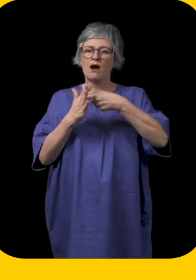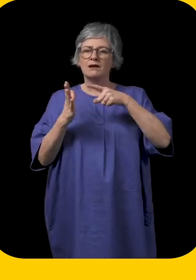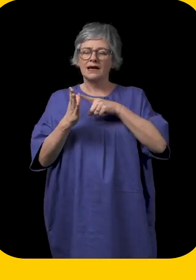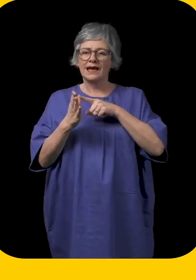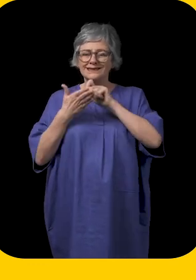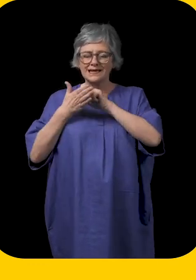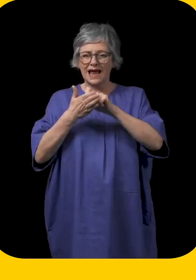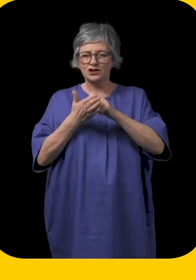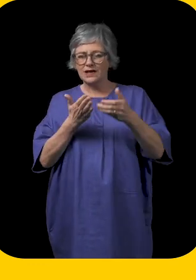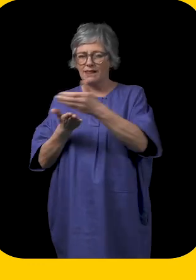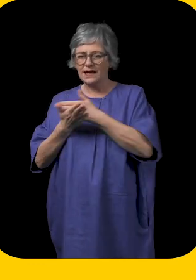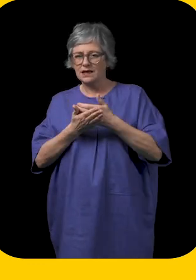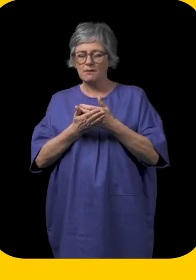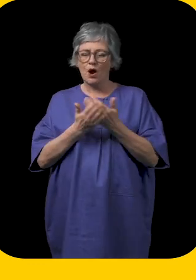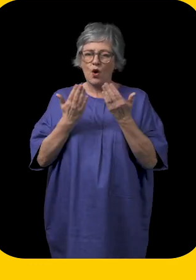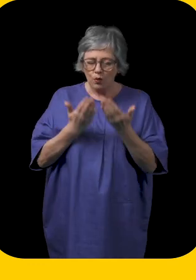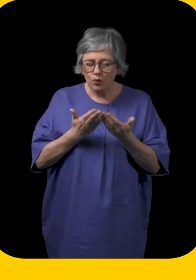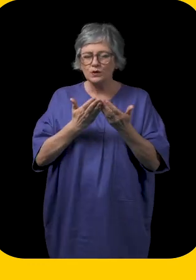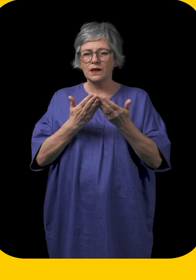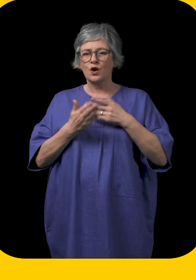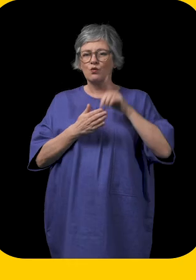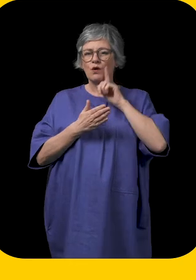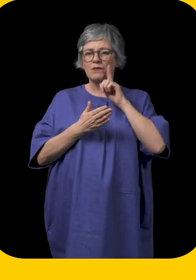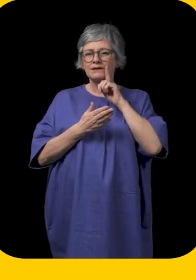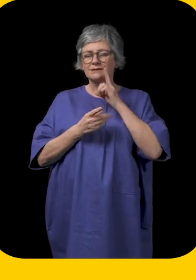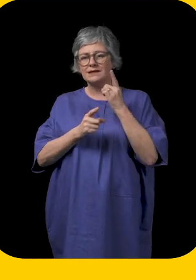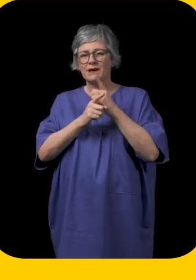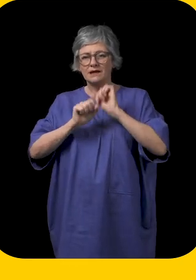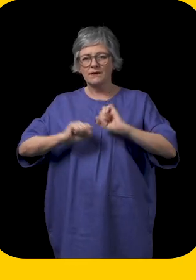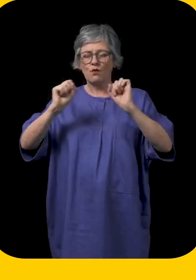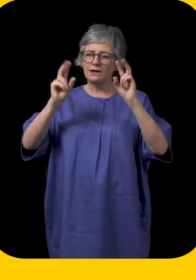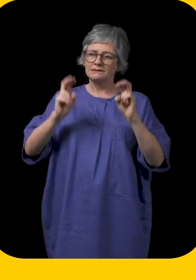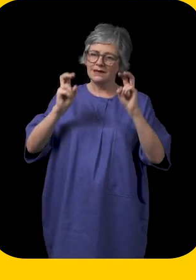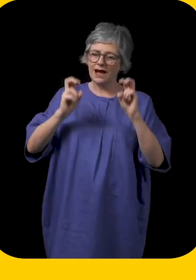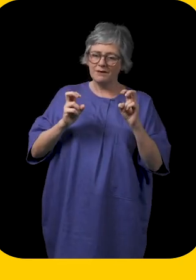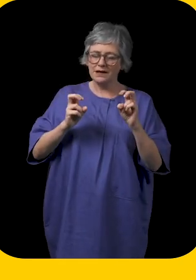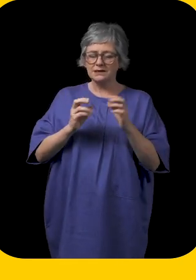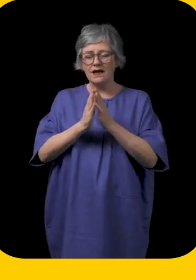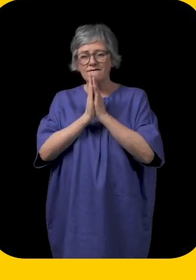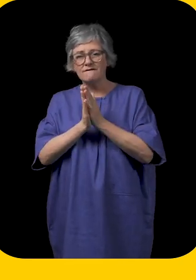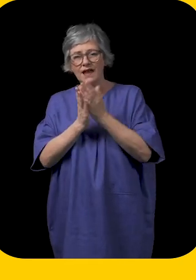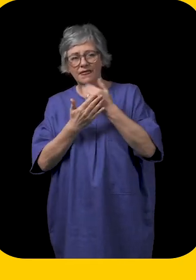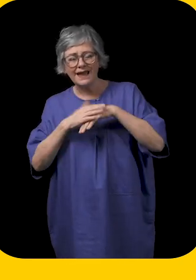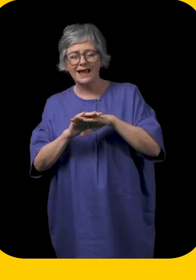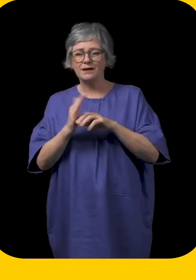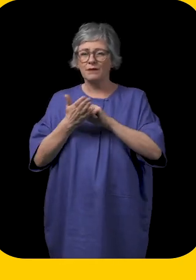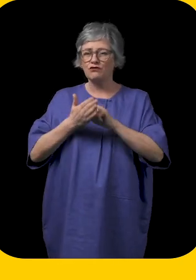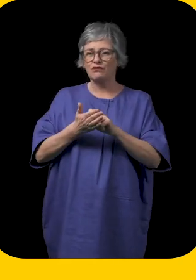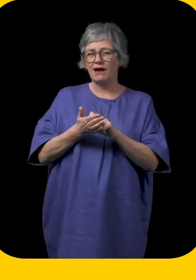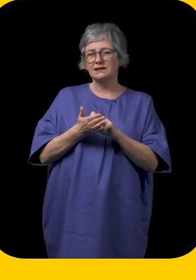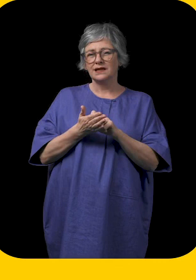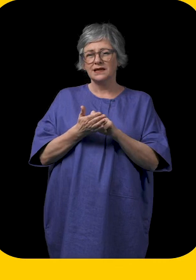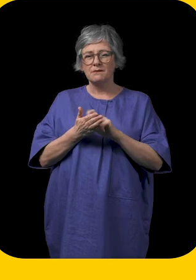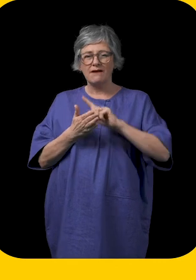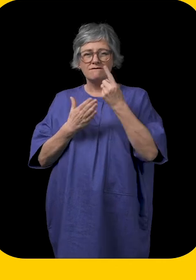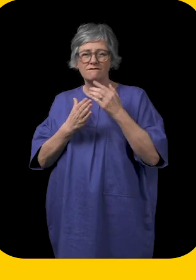from Muslim women speaking in their own words and on their own terms. I think faith in my writing is something that in my